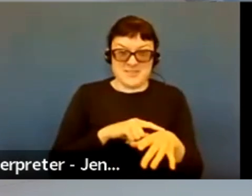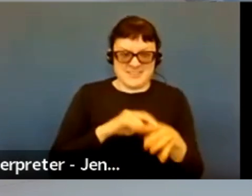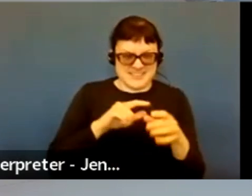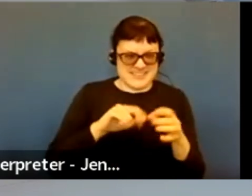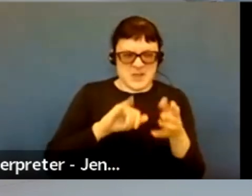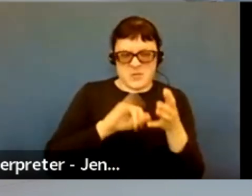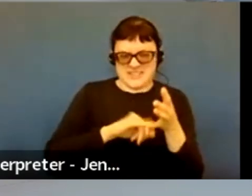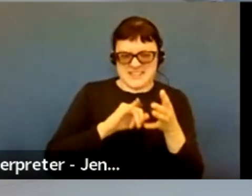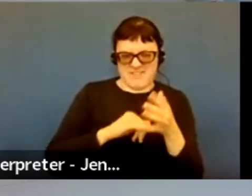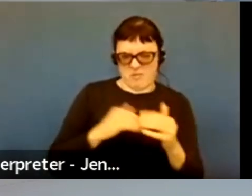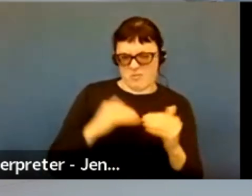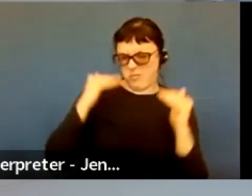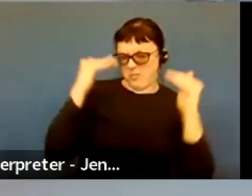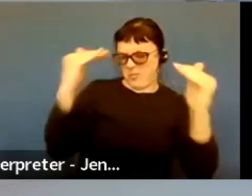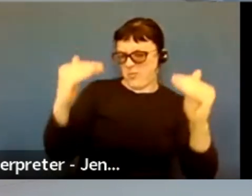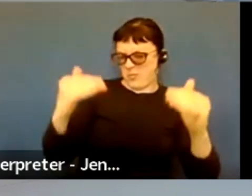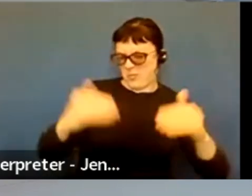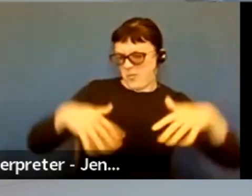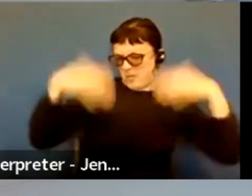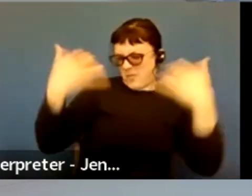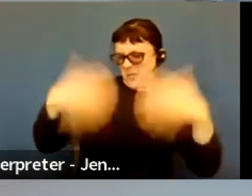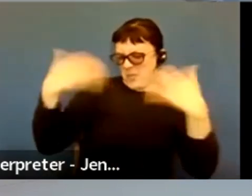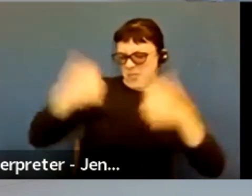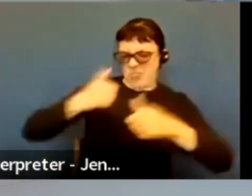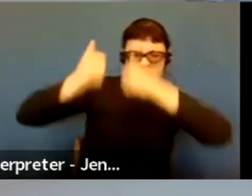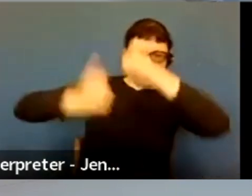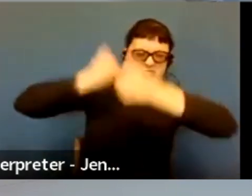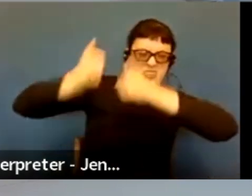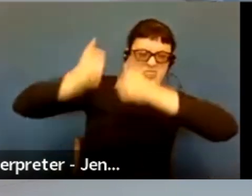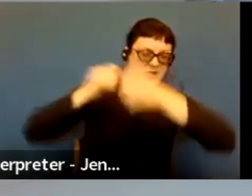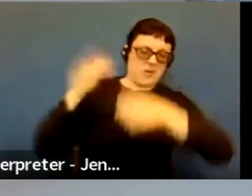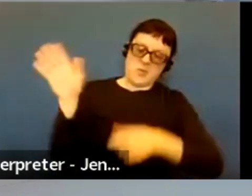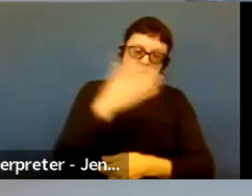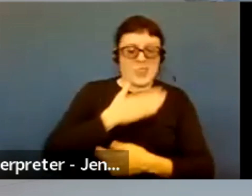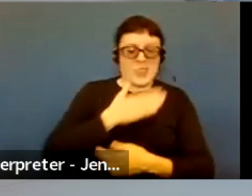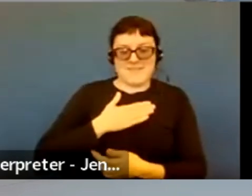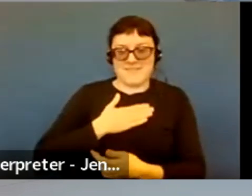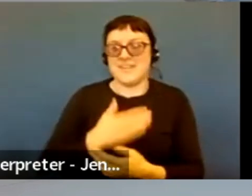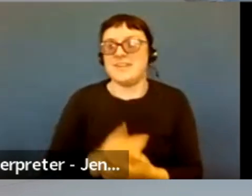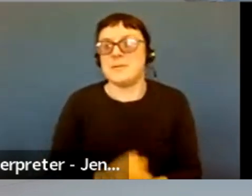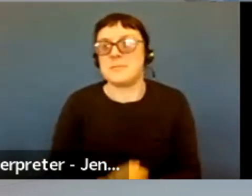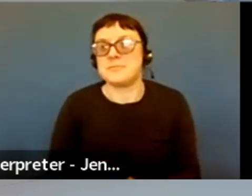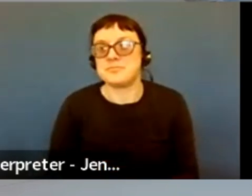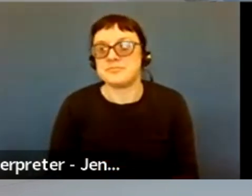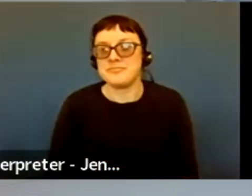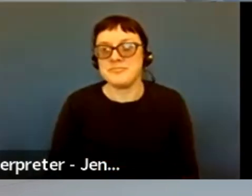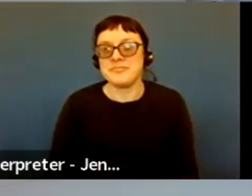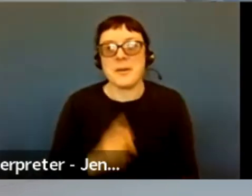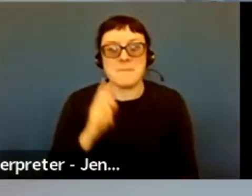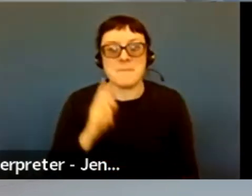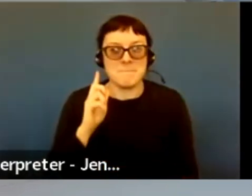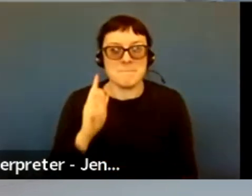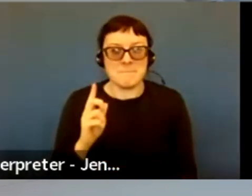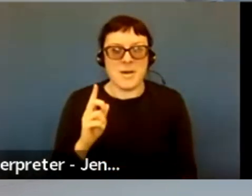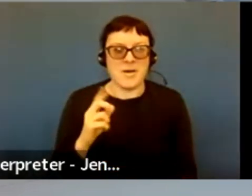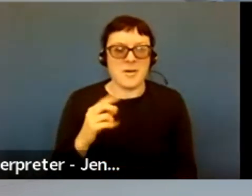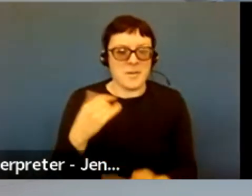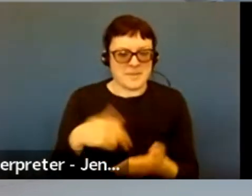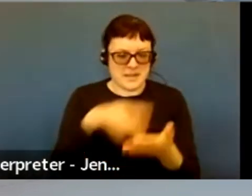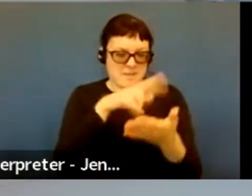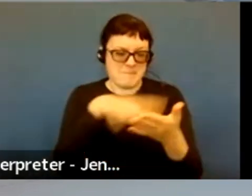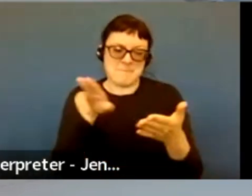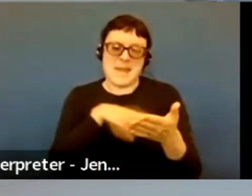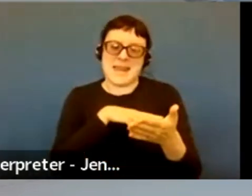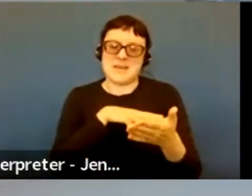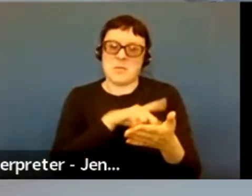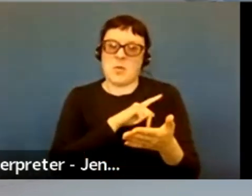is the rock star. They all just lauded by everybody, but basically censored, because